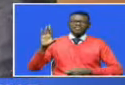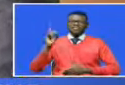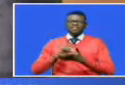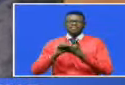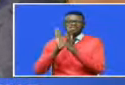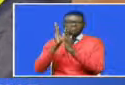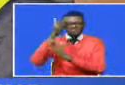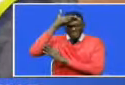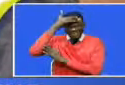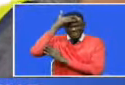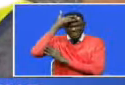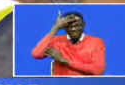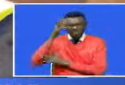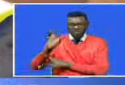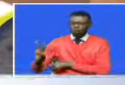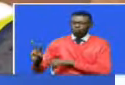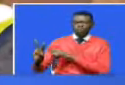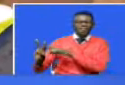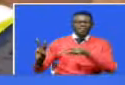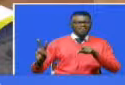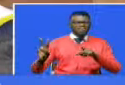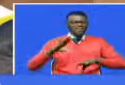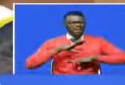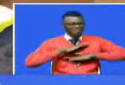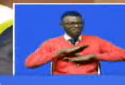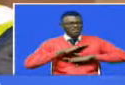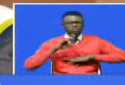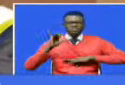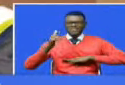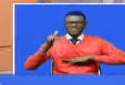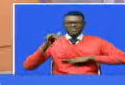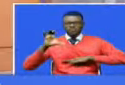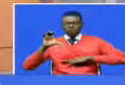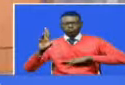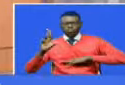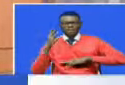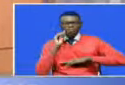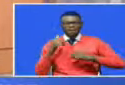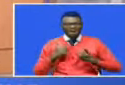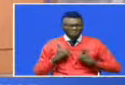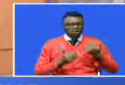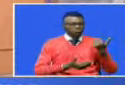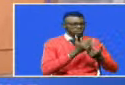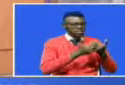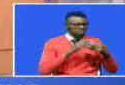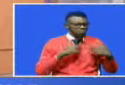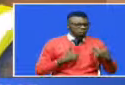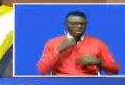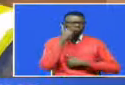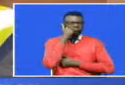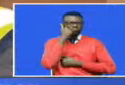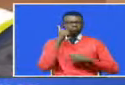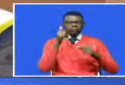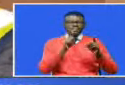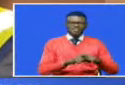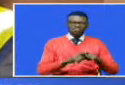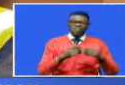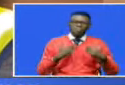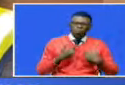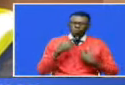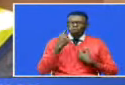nurse. So these two are enough with their ICU experience and capabilities to take care of very sick patients or even stable